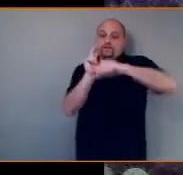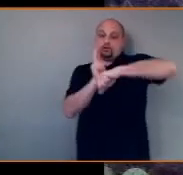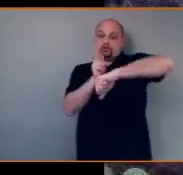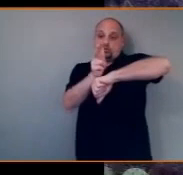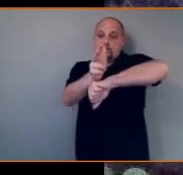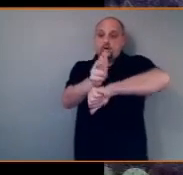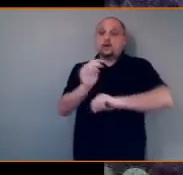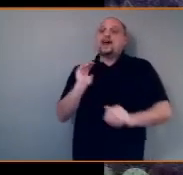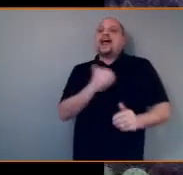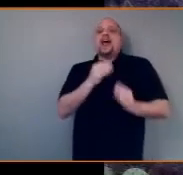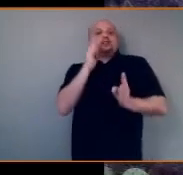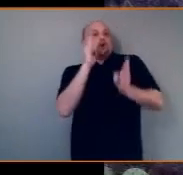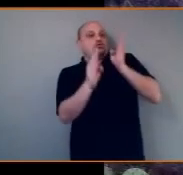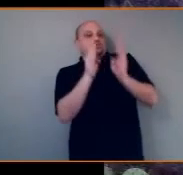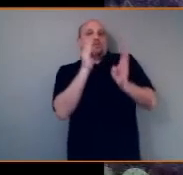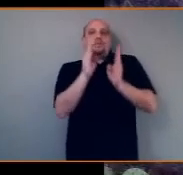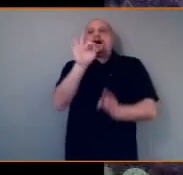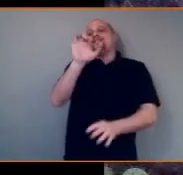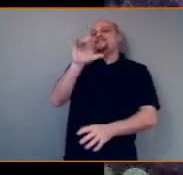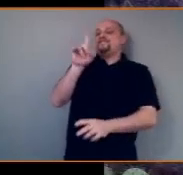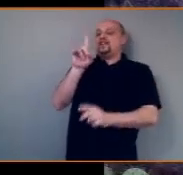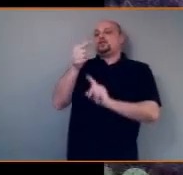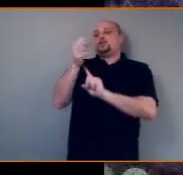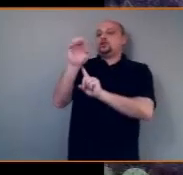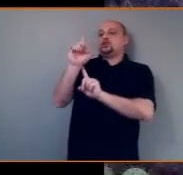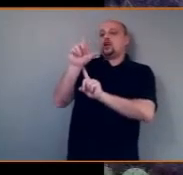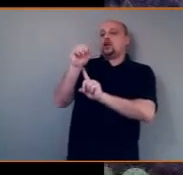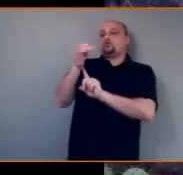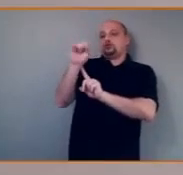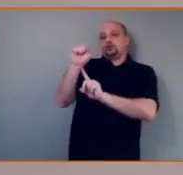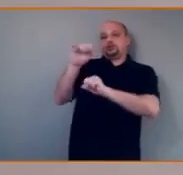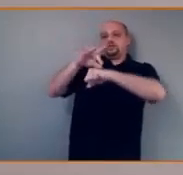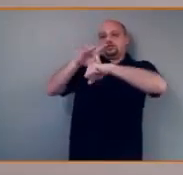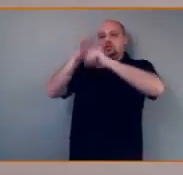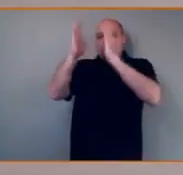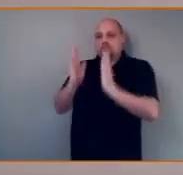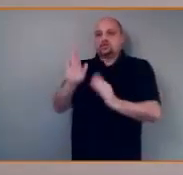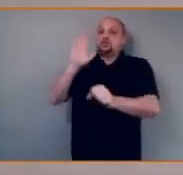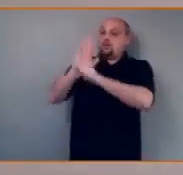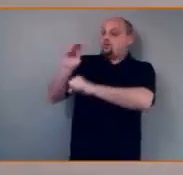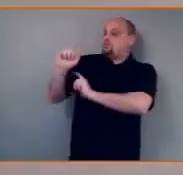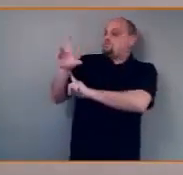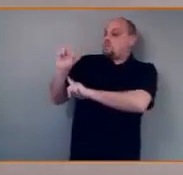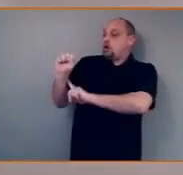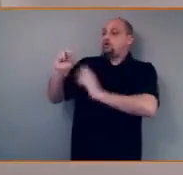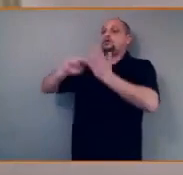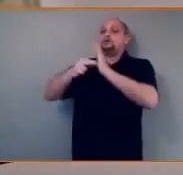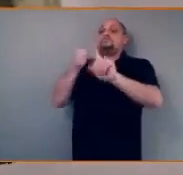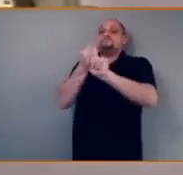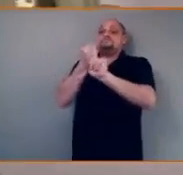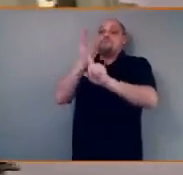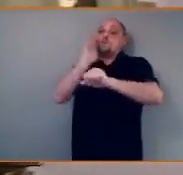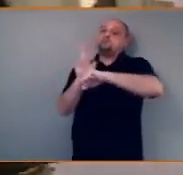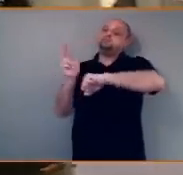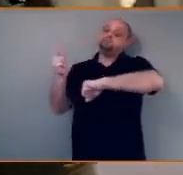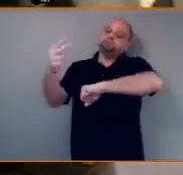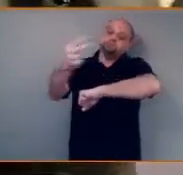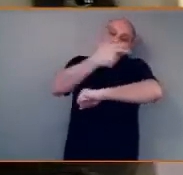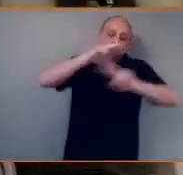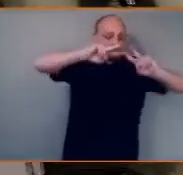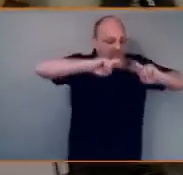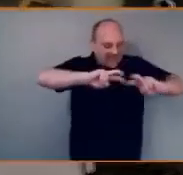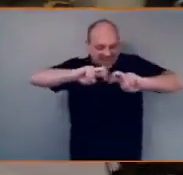little robotic field geologist on the surface of Mars. So Perseverance will be roving around and analyzing the